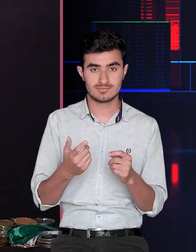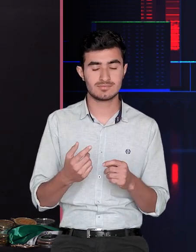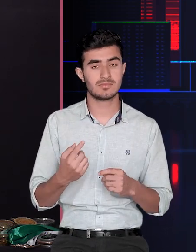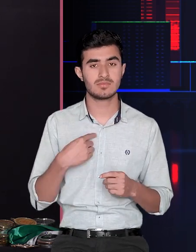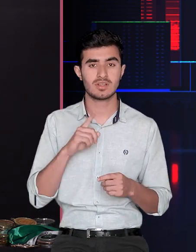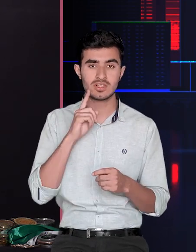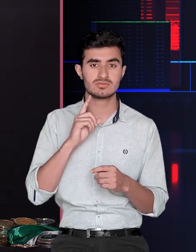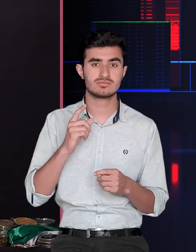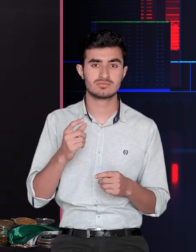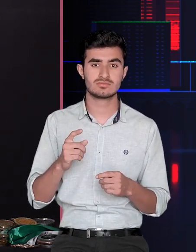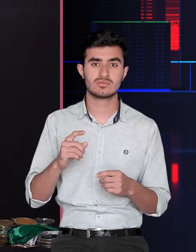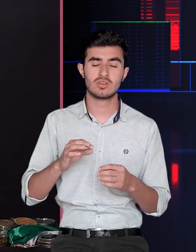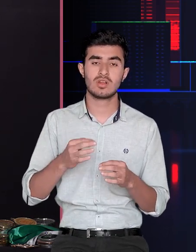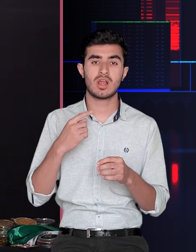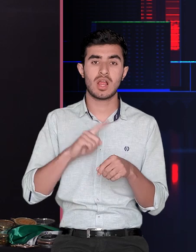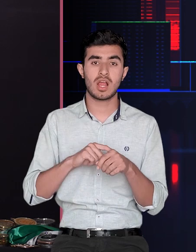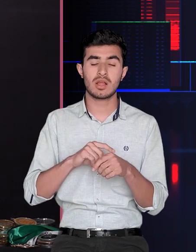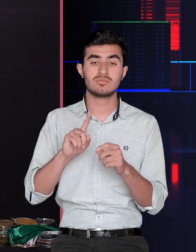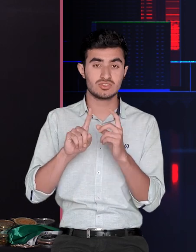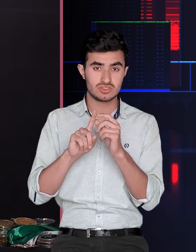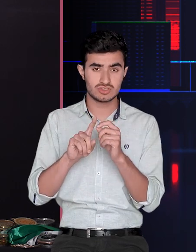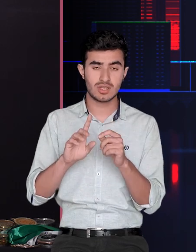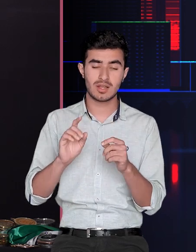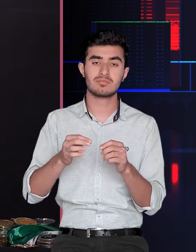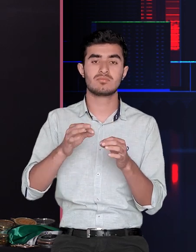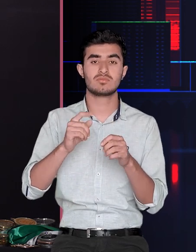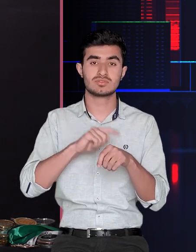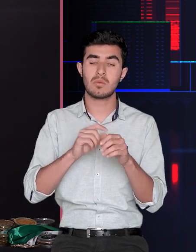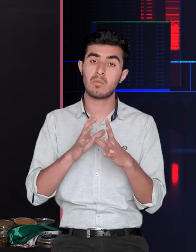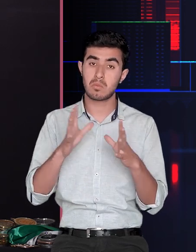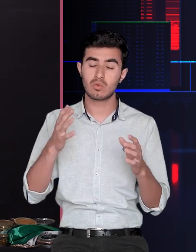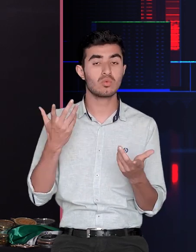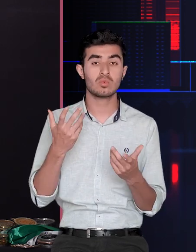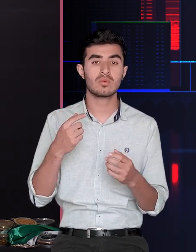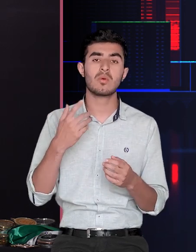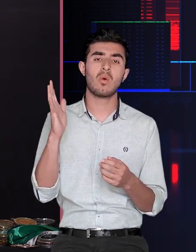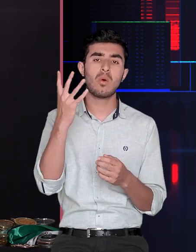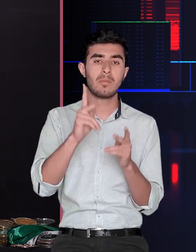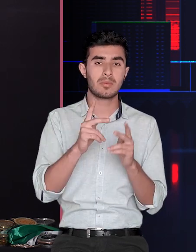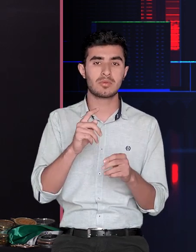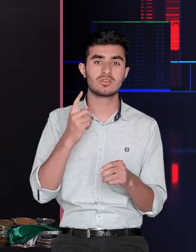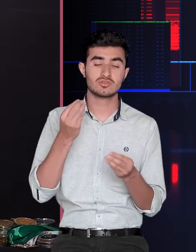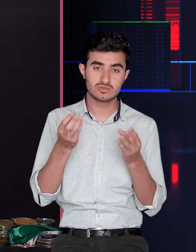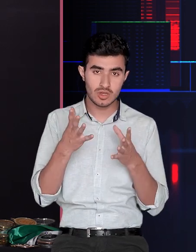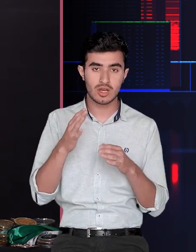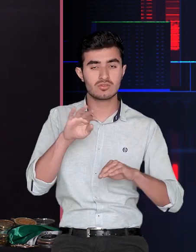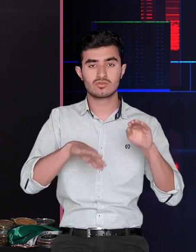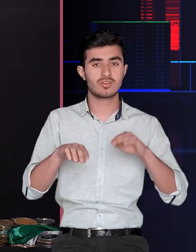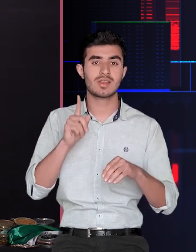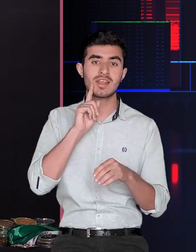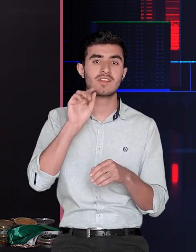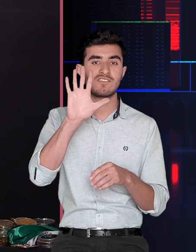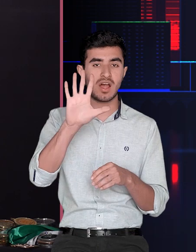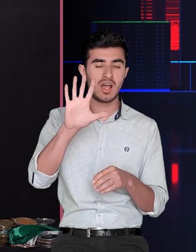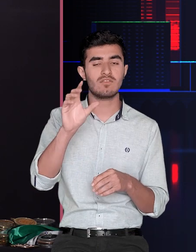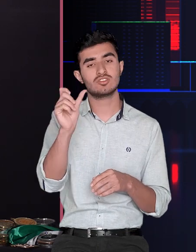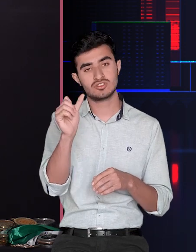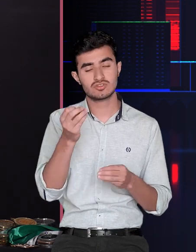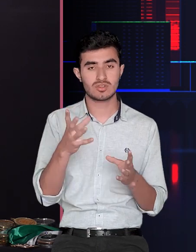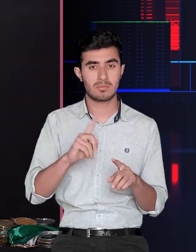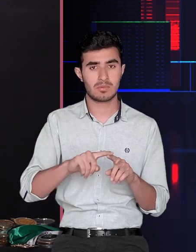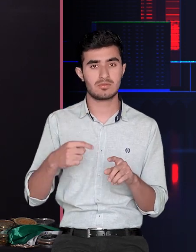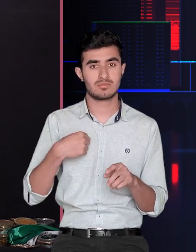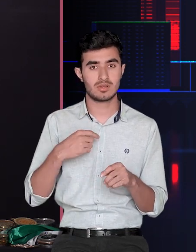years old, which was relatively late for competitive swimming because most people start when they're 5 or 6.